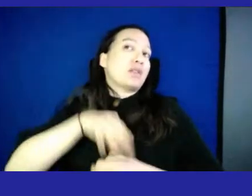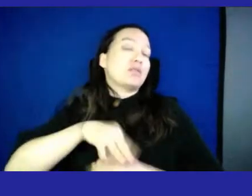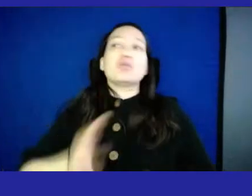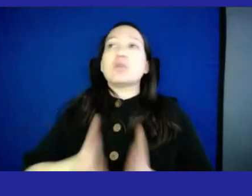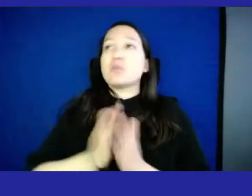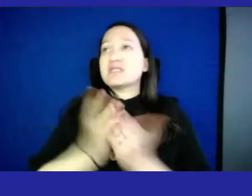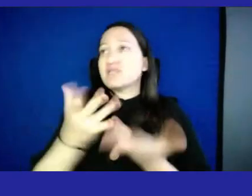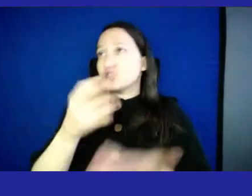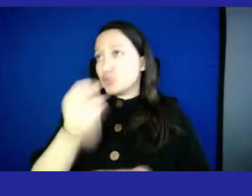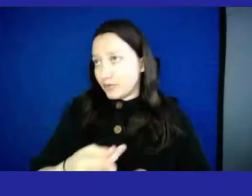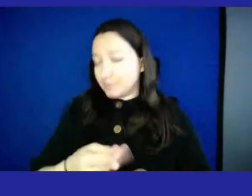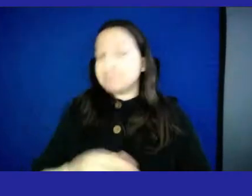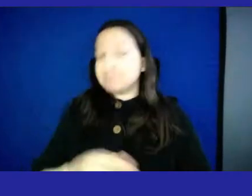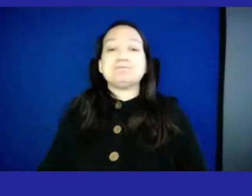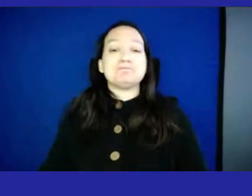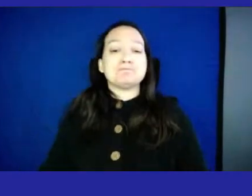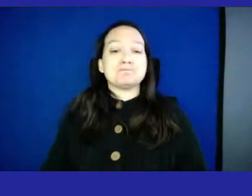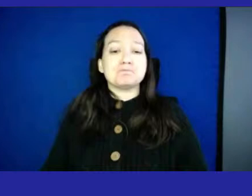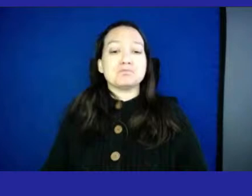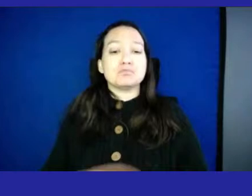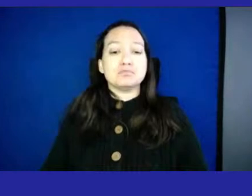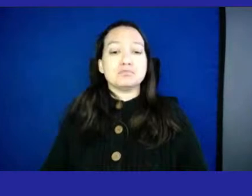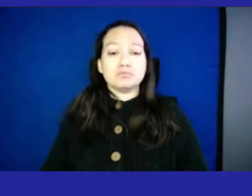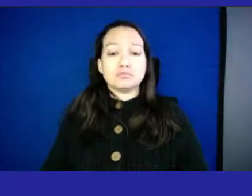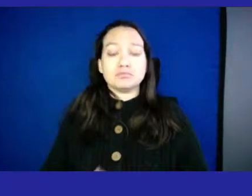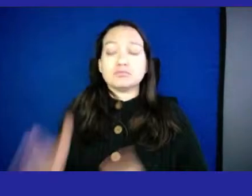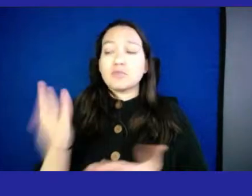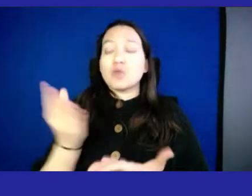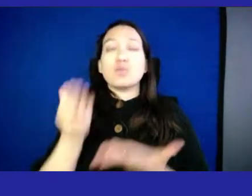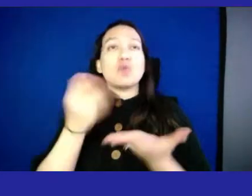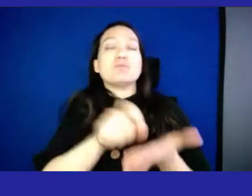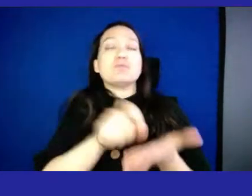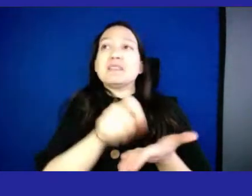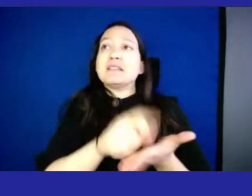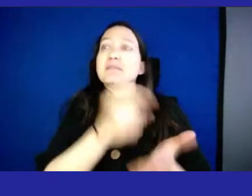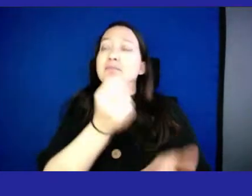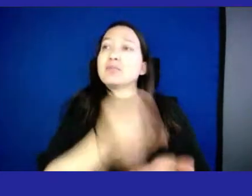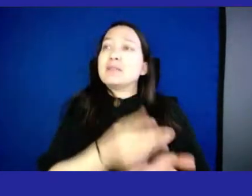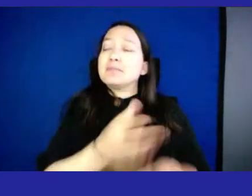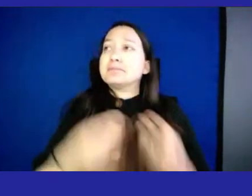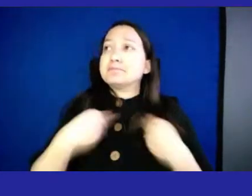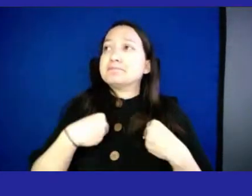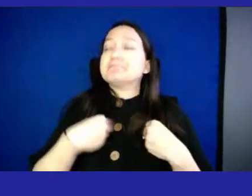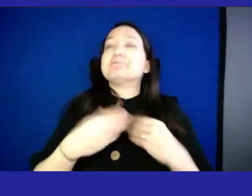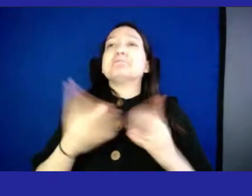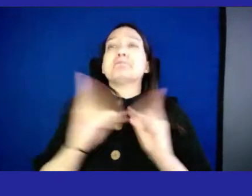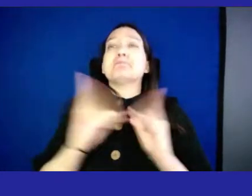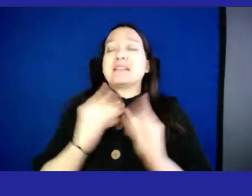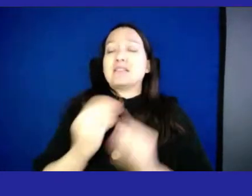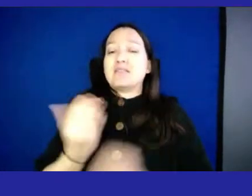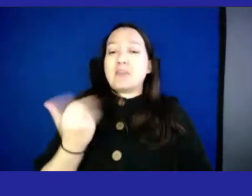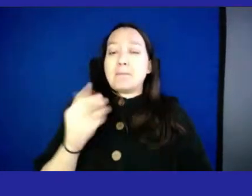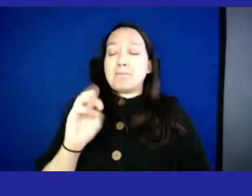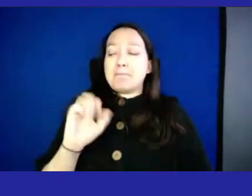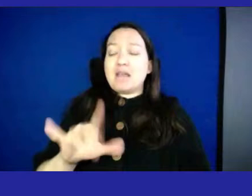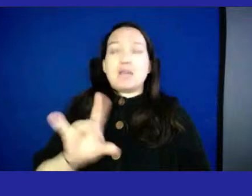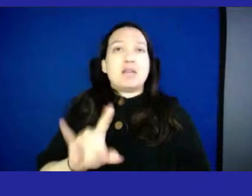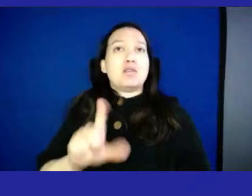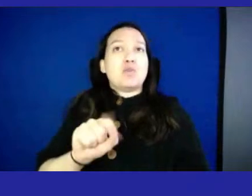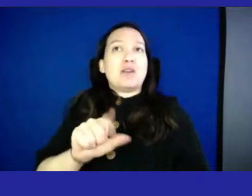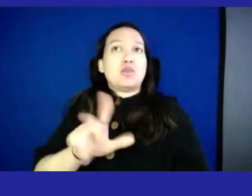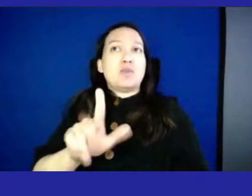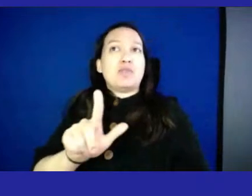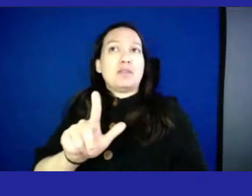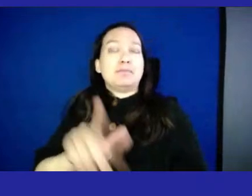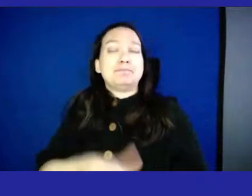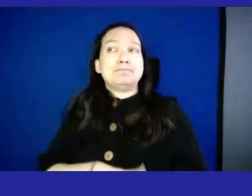approved. So I would like to propose a motion to adopt the minutes of the Strategic Planning Committee meeting held on May 8th, 2023.